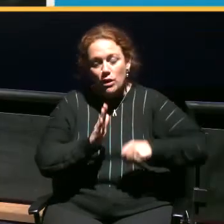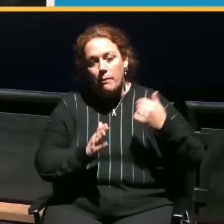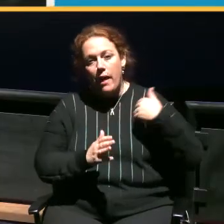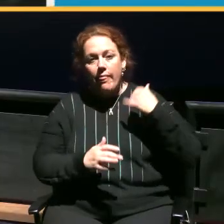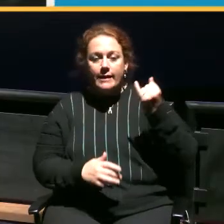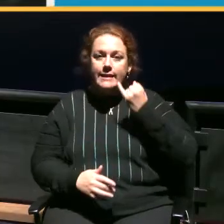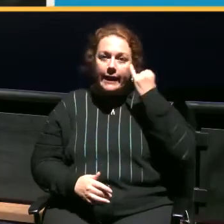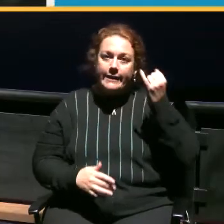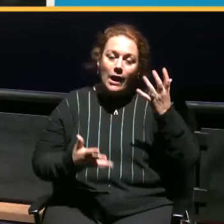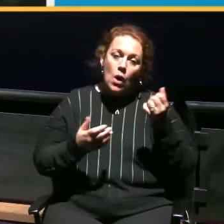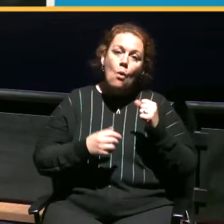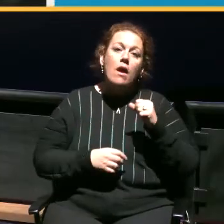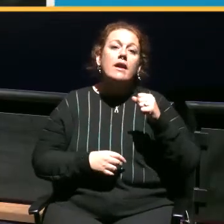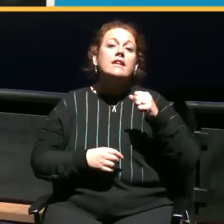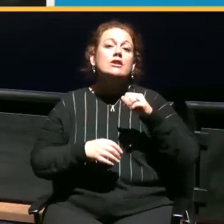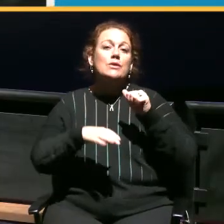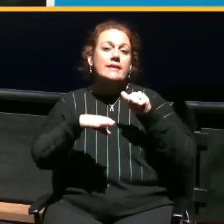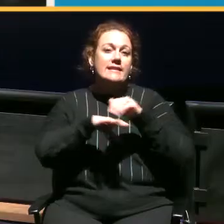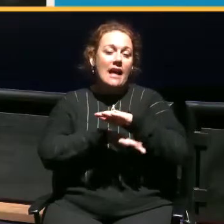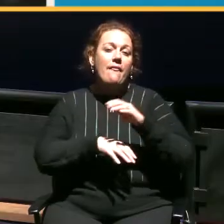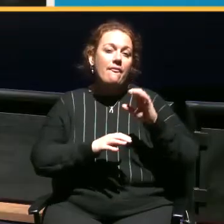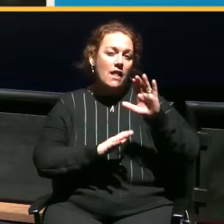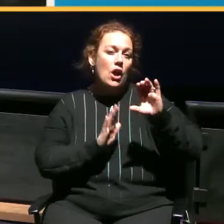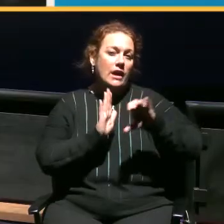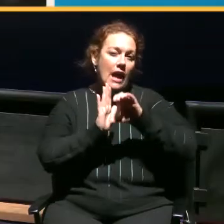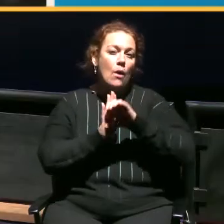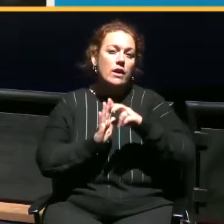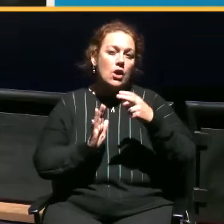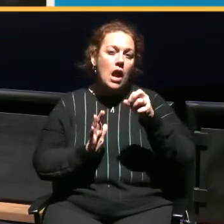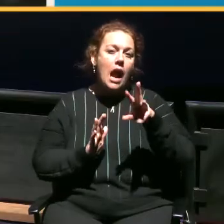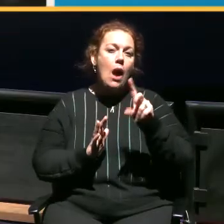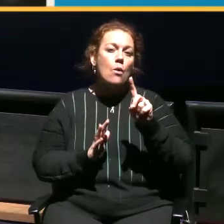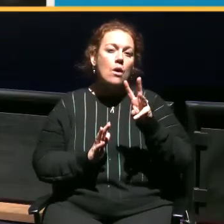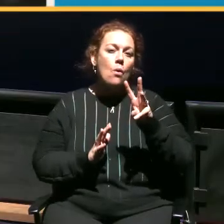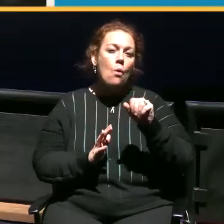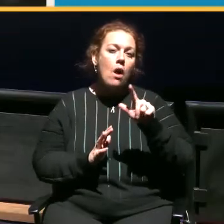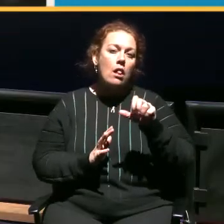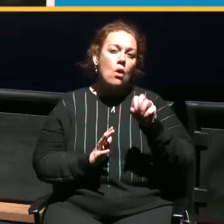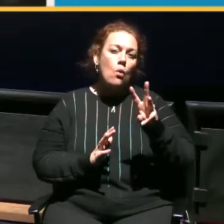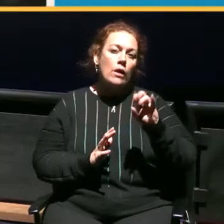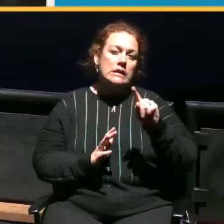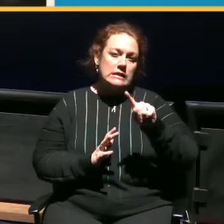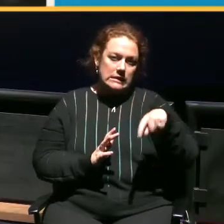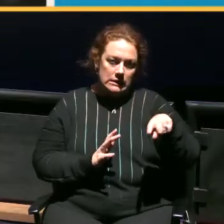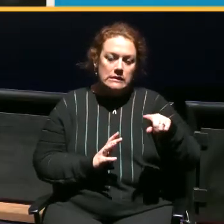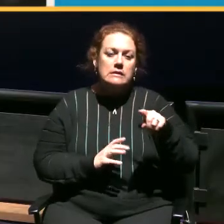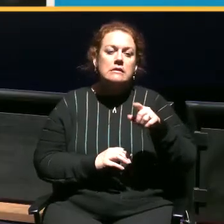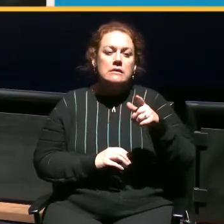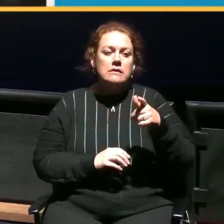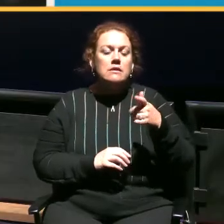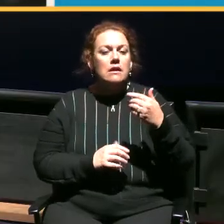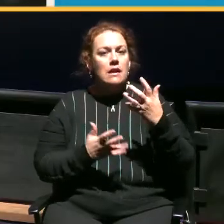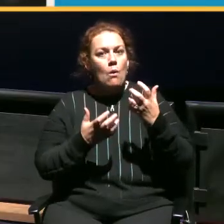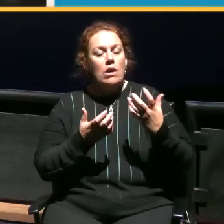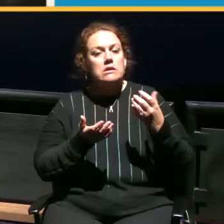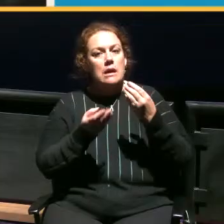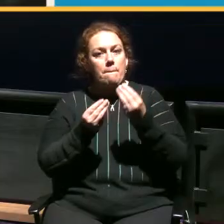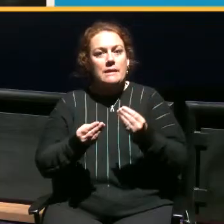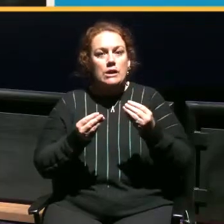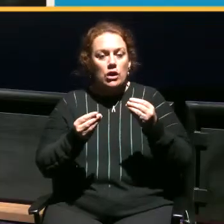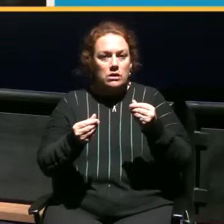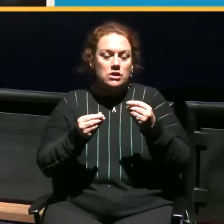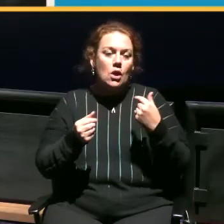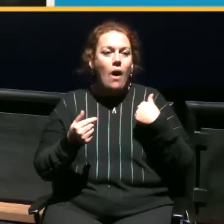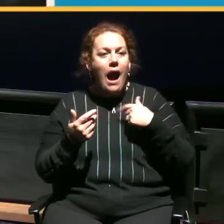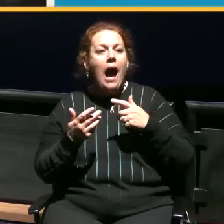send Wolowitz, the character, if you're familiar with the show, to space, and he wanted some material. And so I